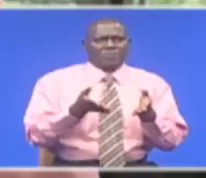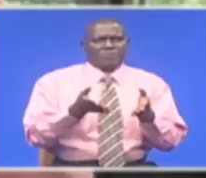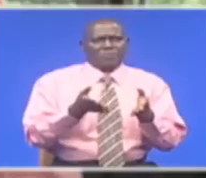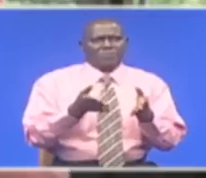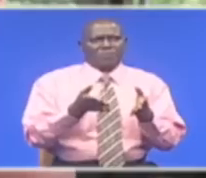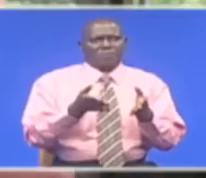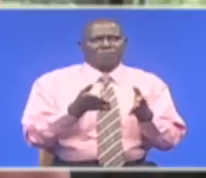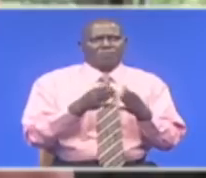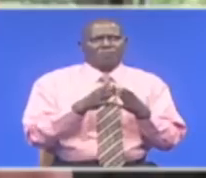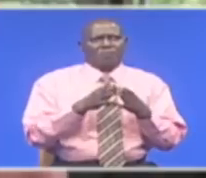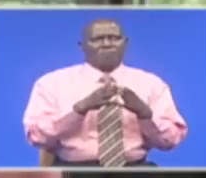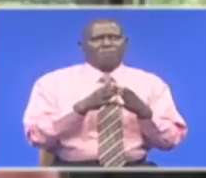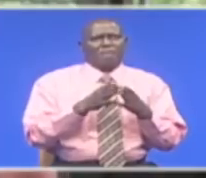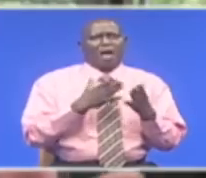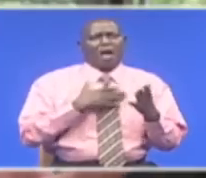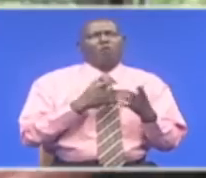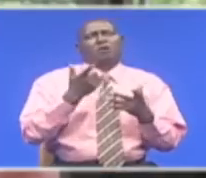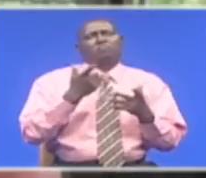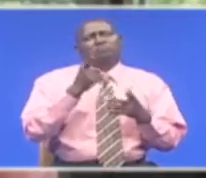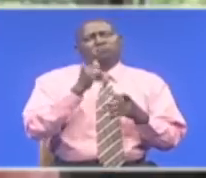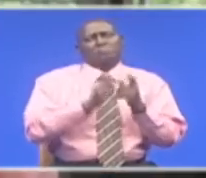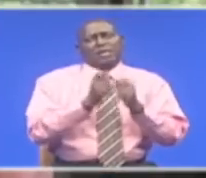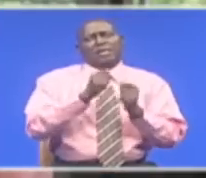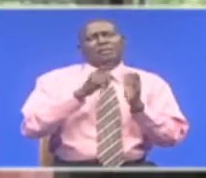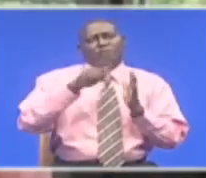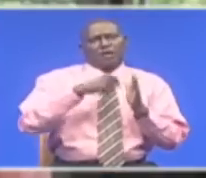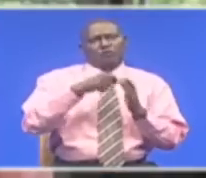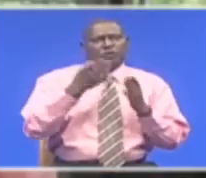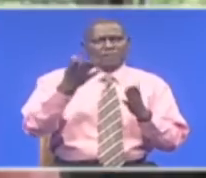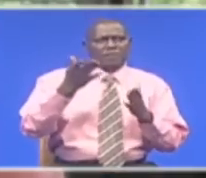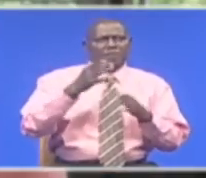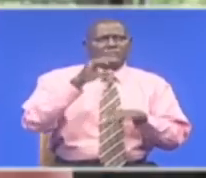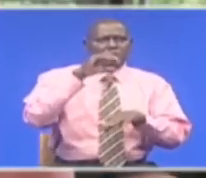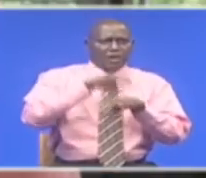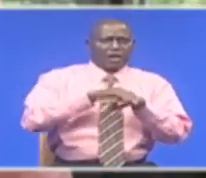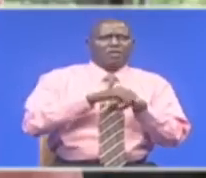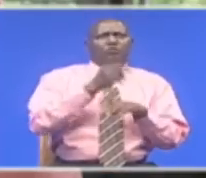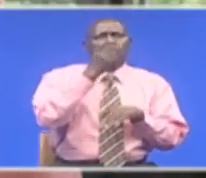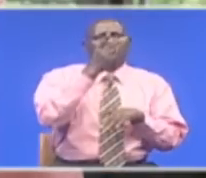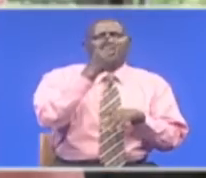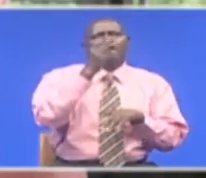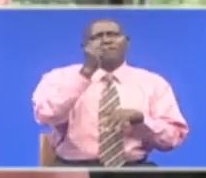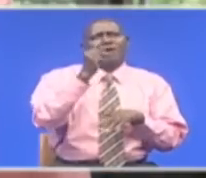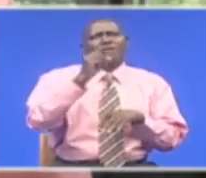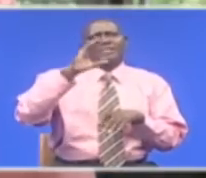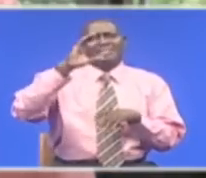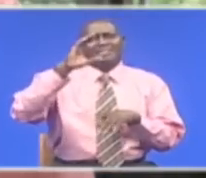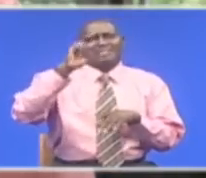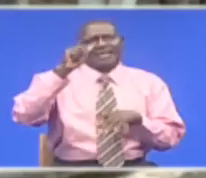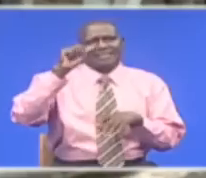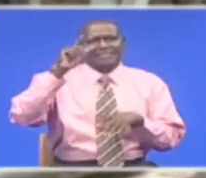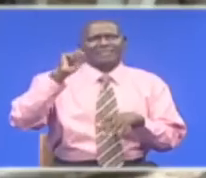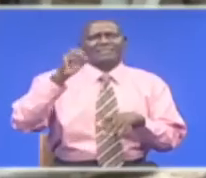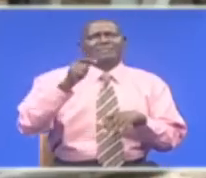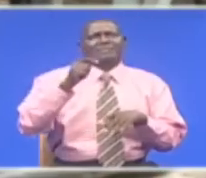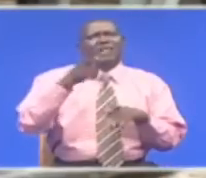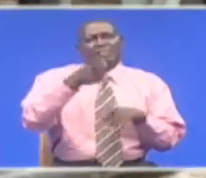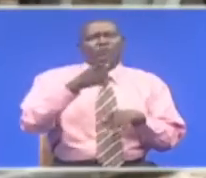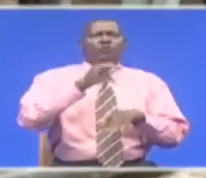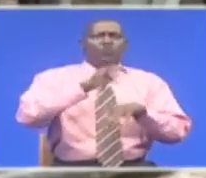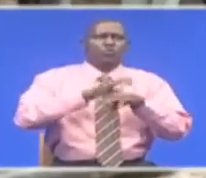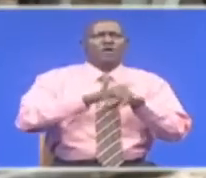from Campina, it's our milk factory, we get 35 cents, so at the moment it's good farming. This farm